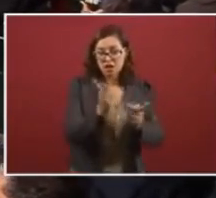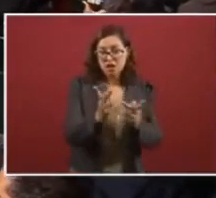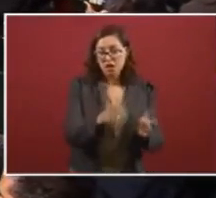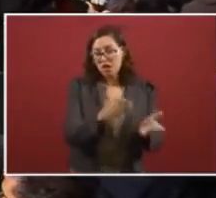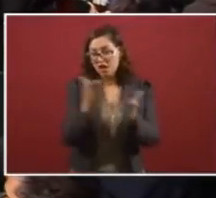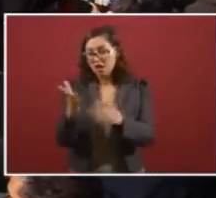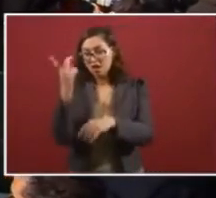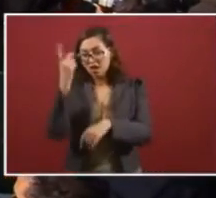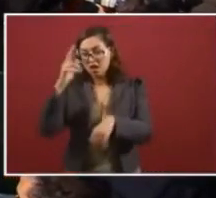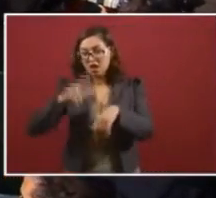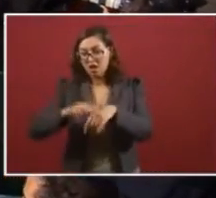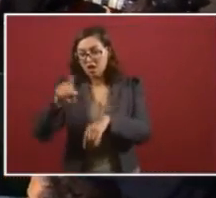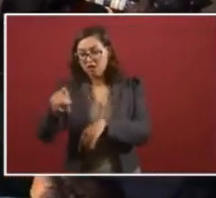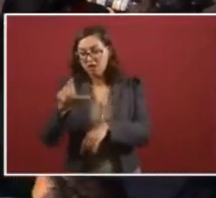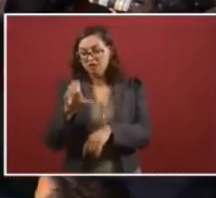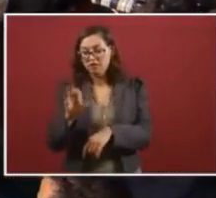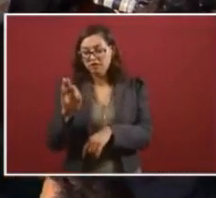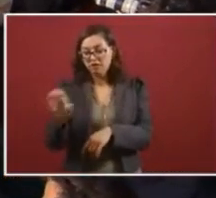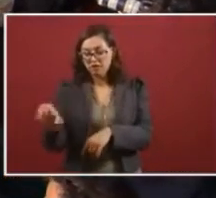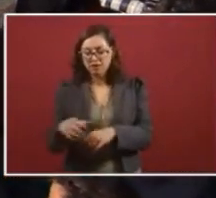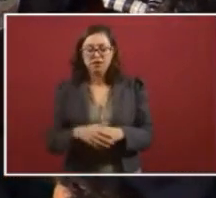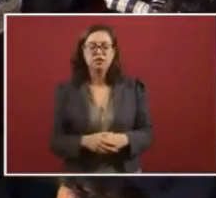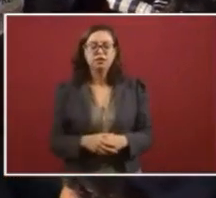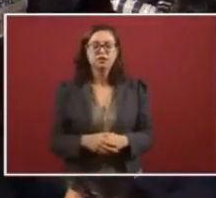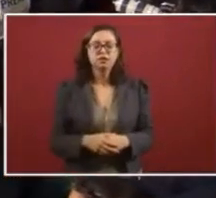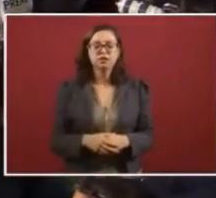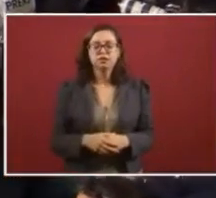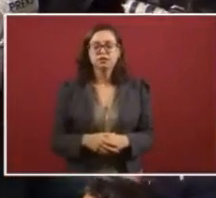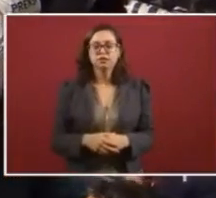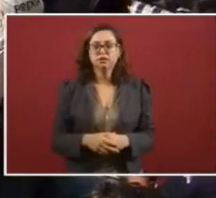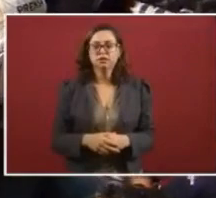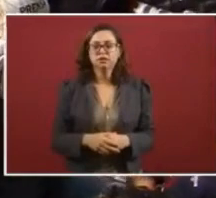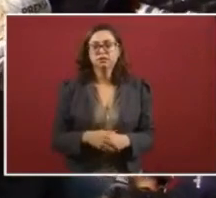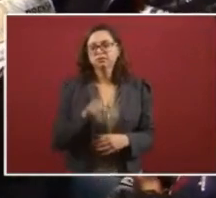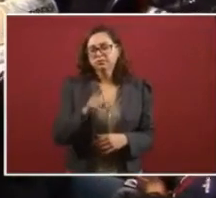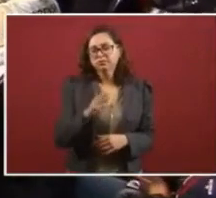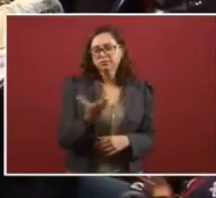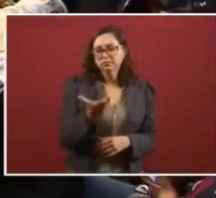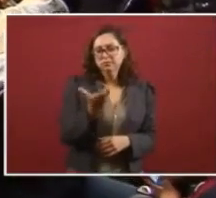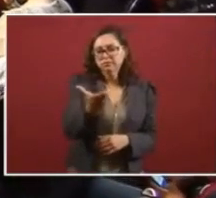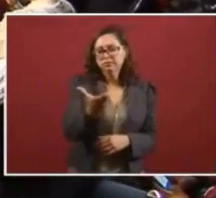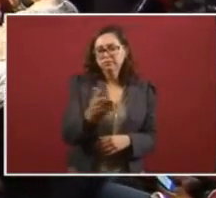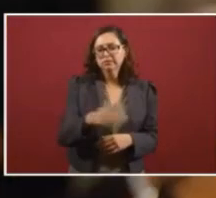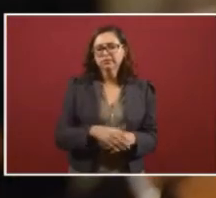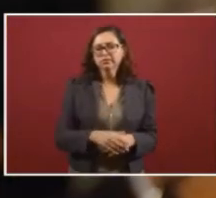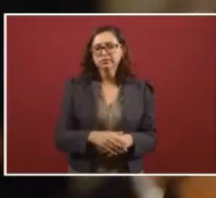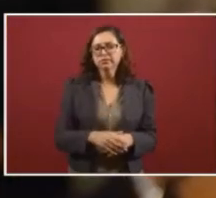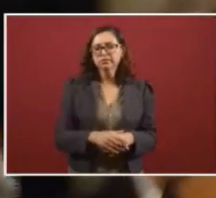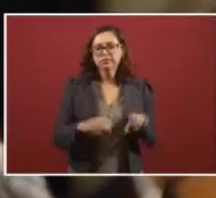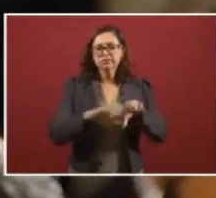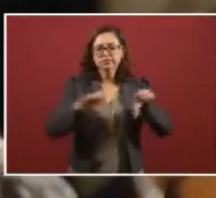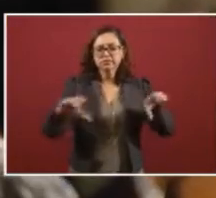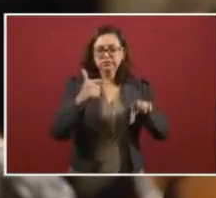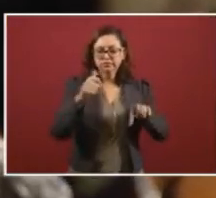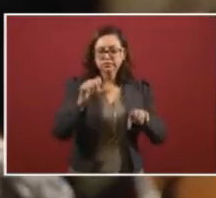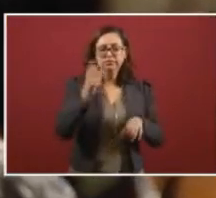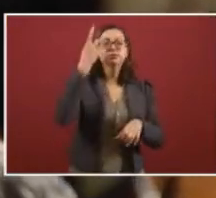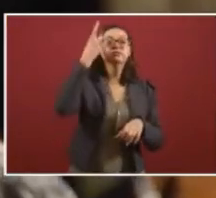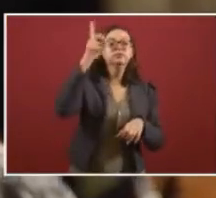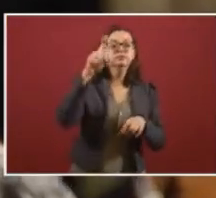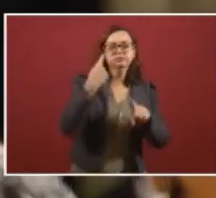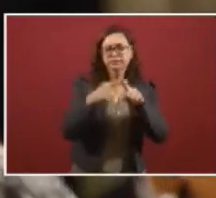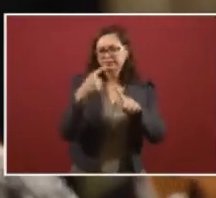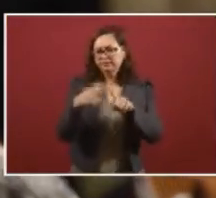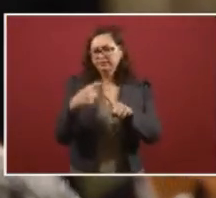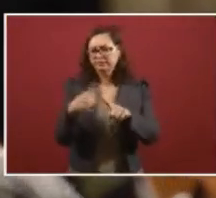Can you allow me to direct a few questions to you? To ask you regarding the